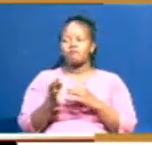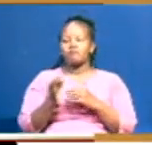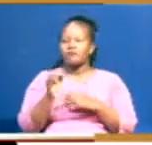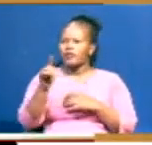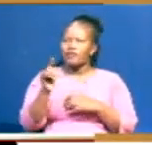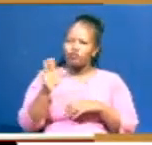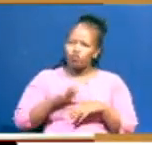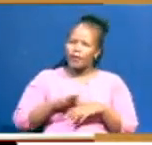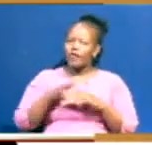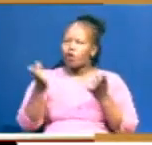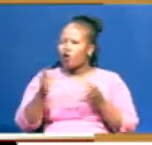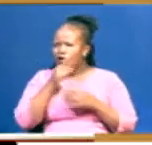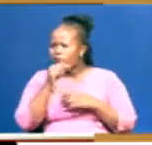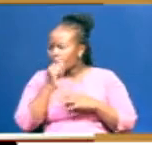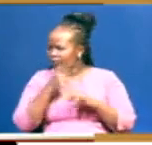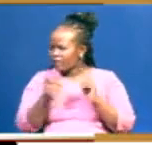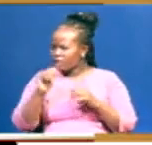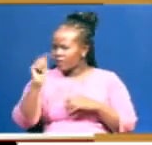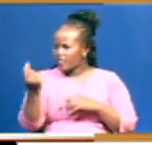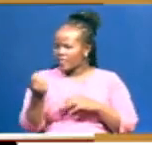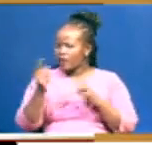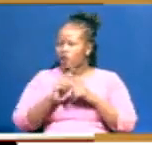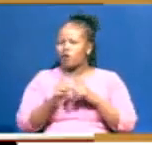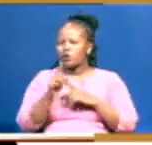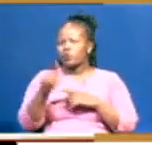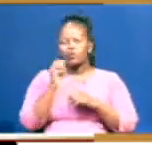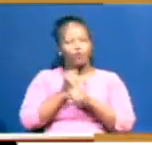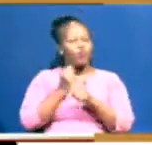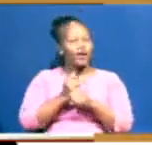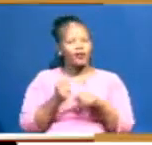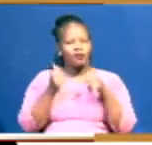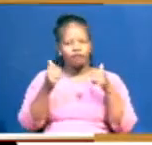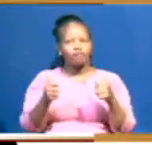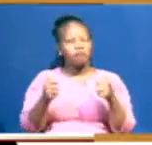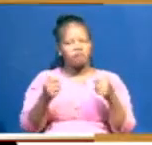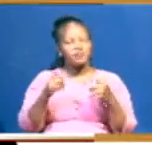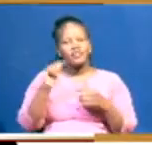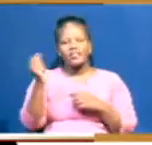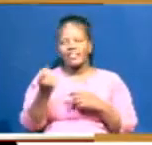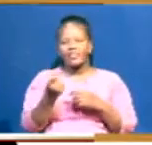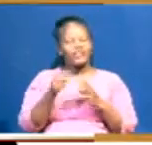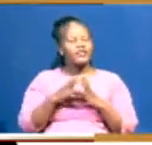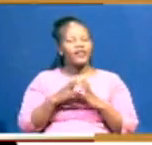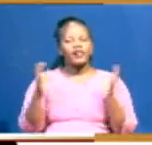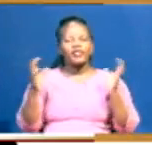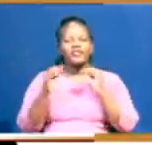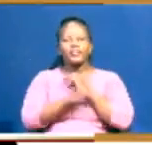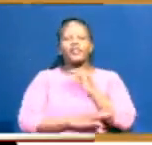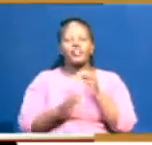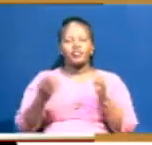from Kenya and we can see her work is outstanding, Kenya must be a place that I can invest